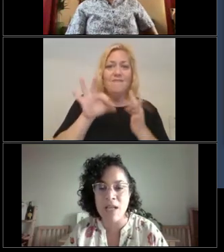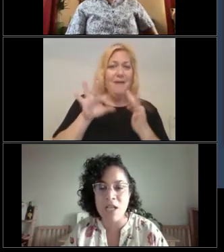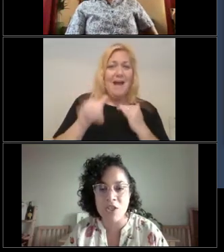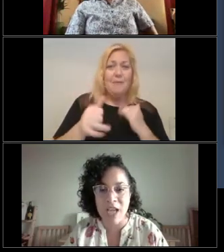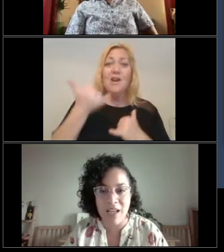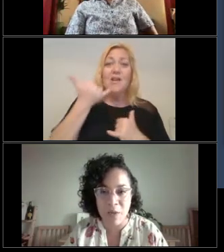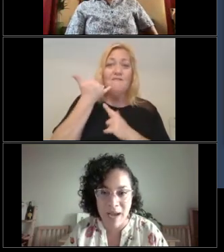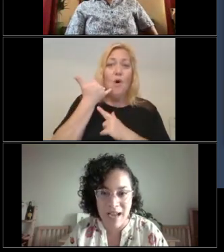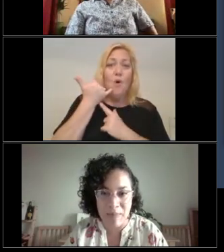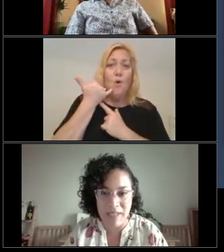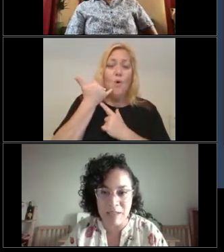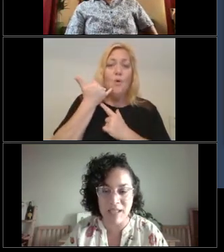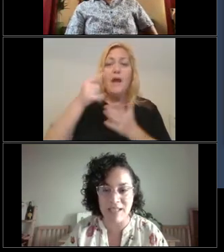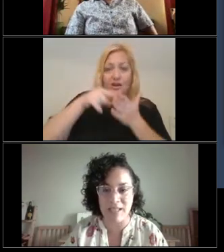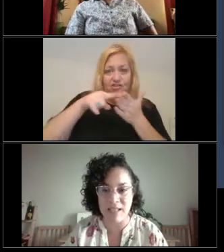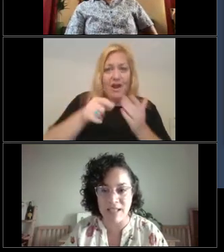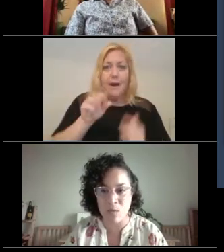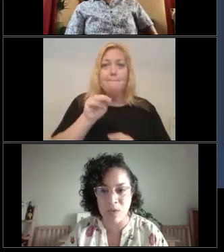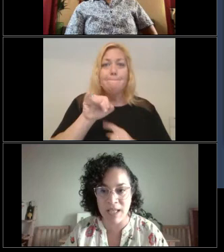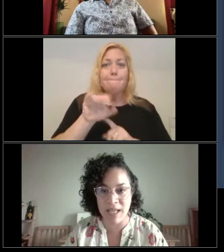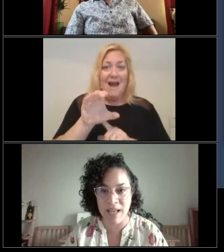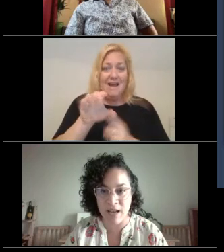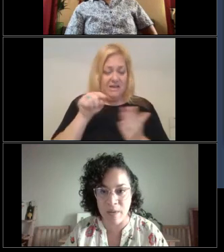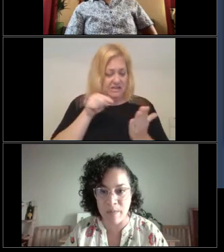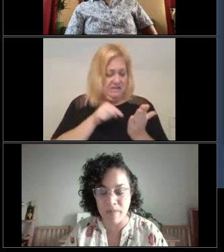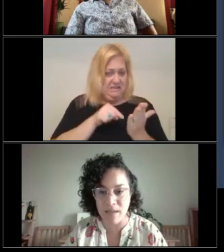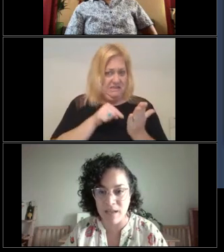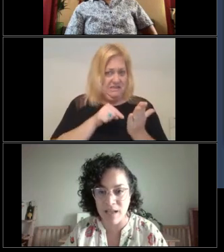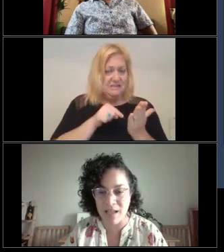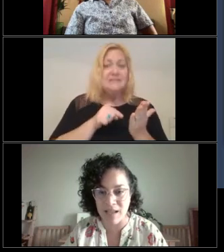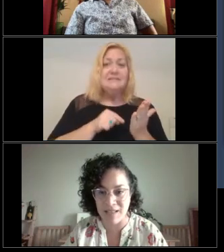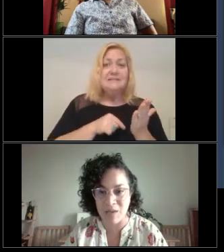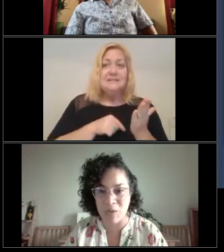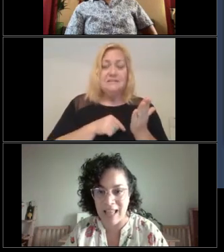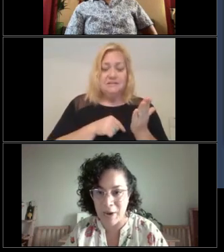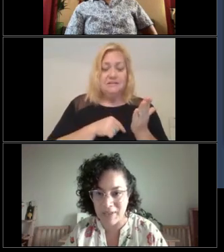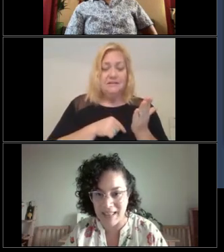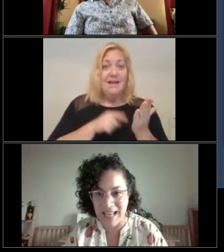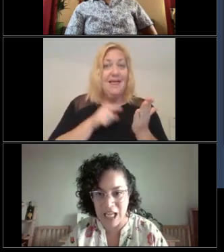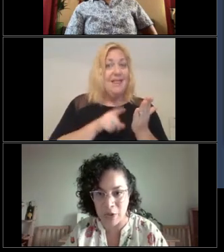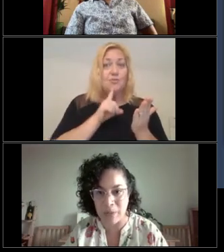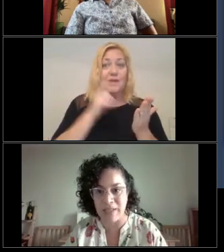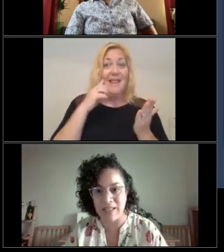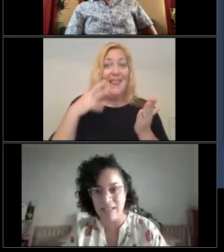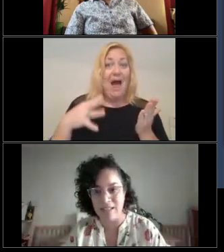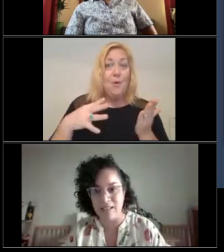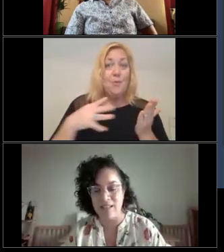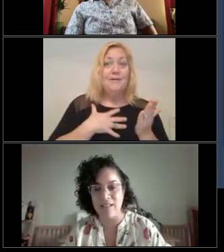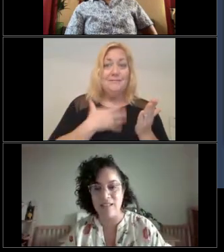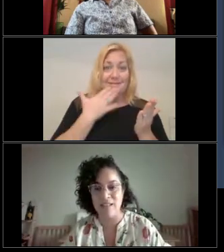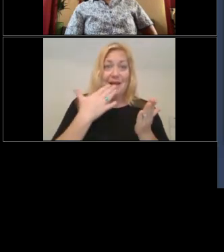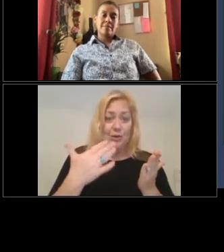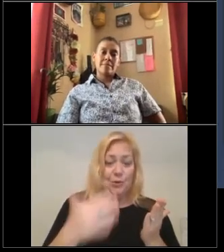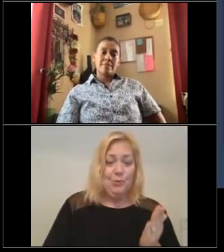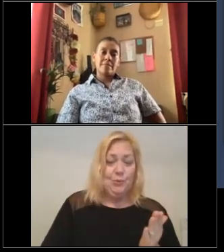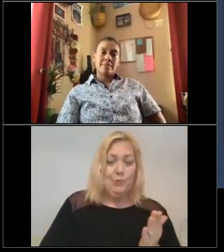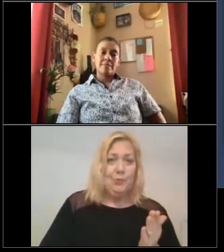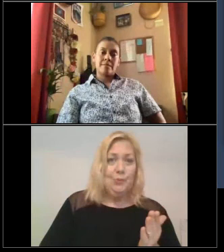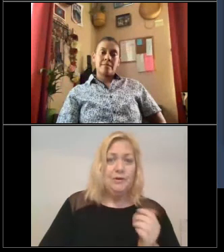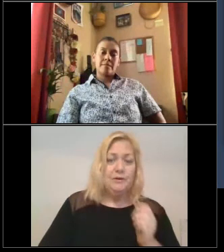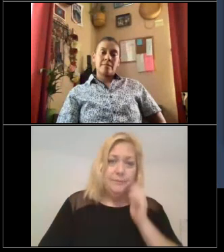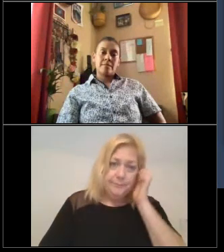now, check your mic, please, because it's really it's really loud. Thank you. Gotcha.